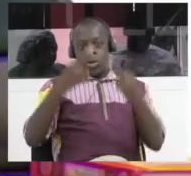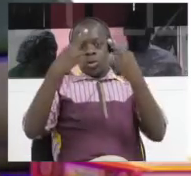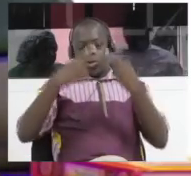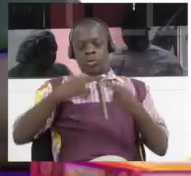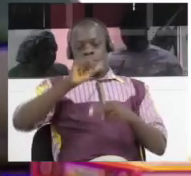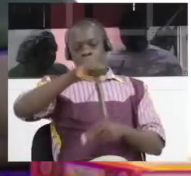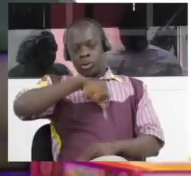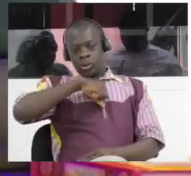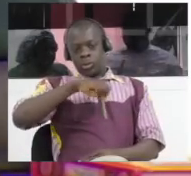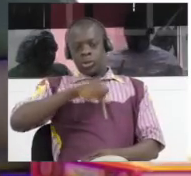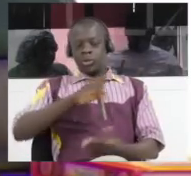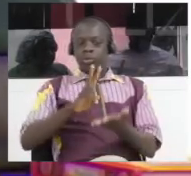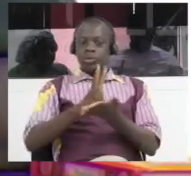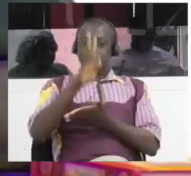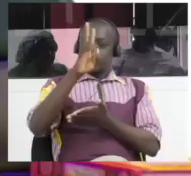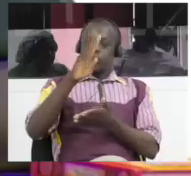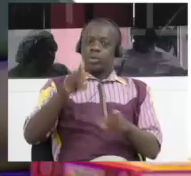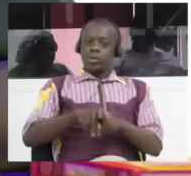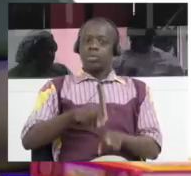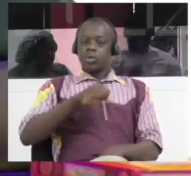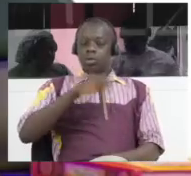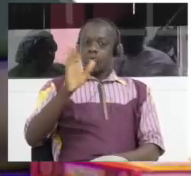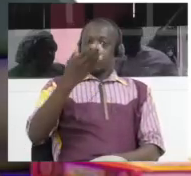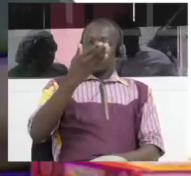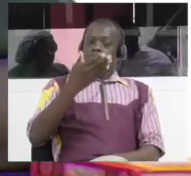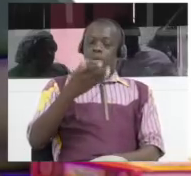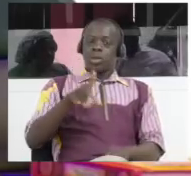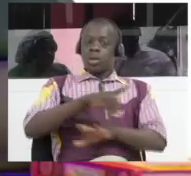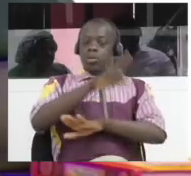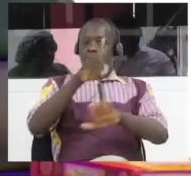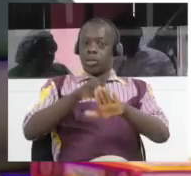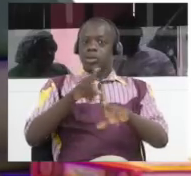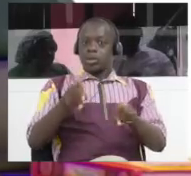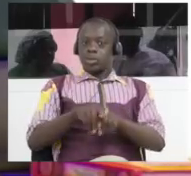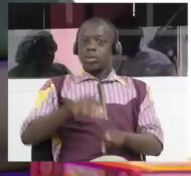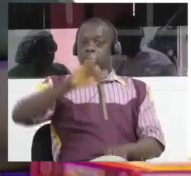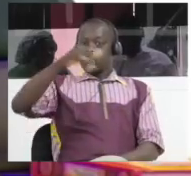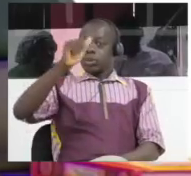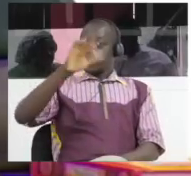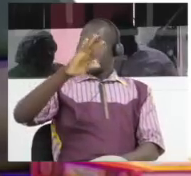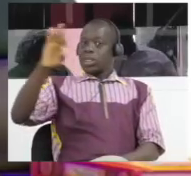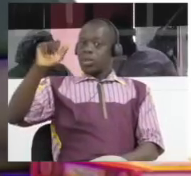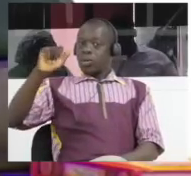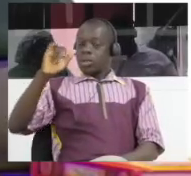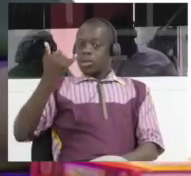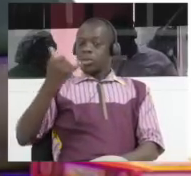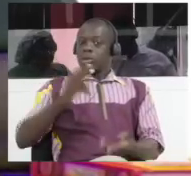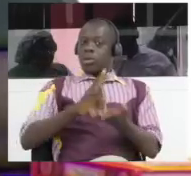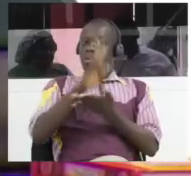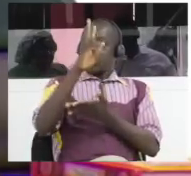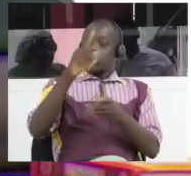then I volunteered that I will go to the ground. Jata volunteered